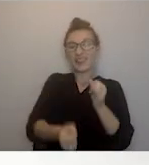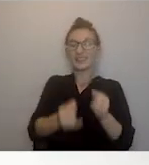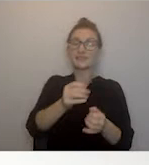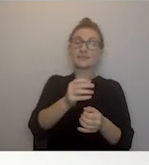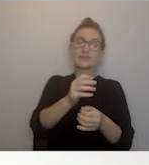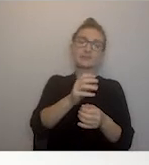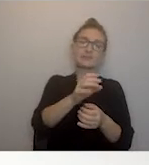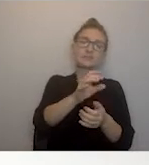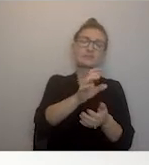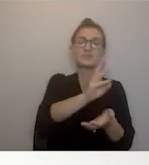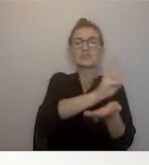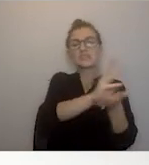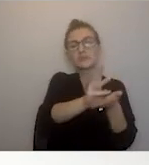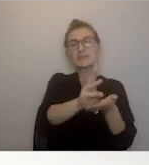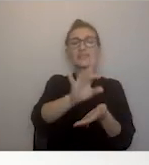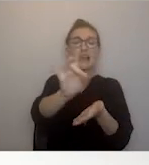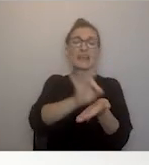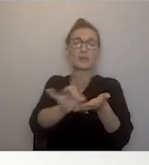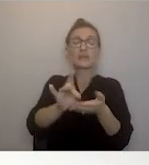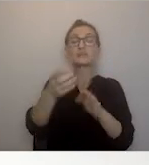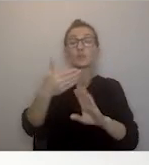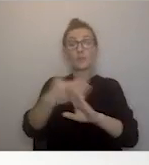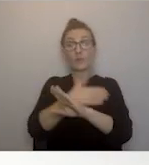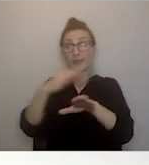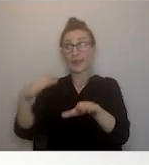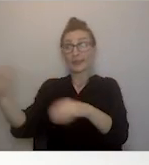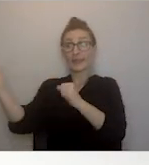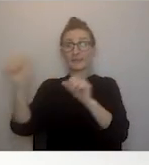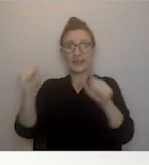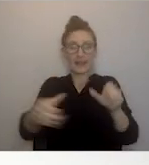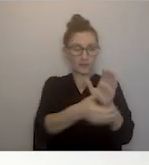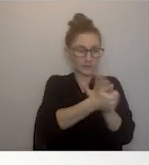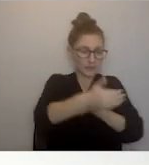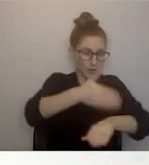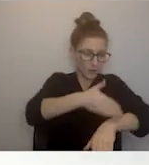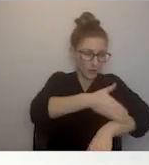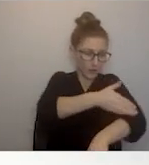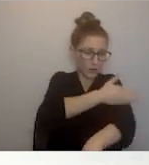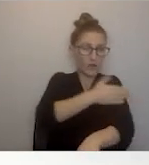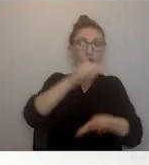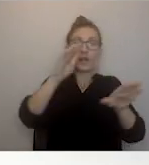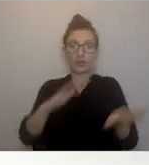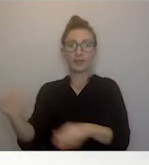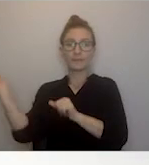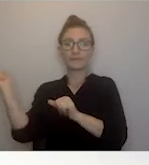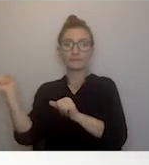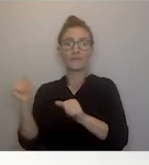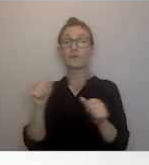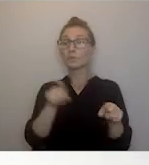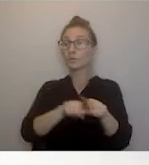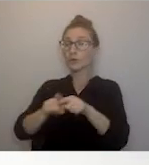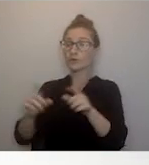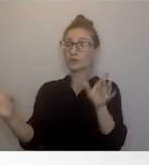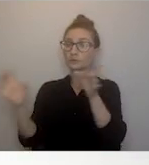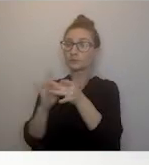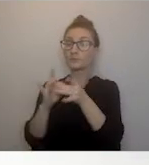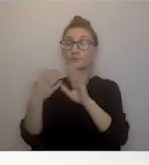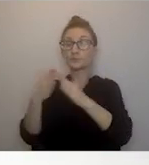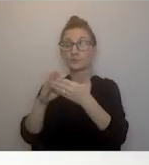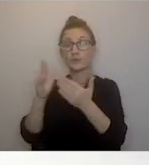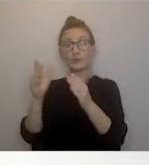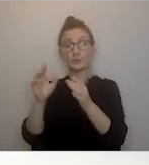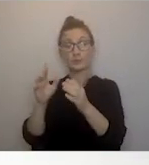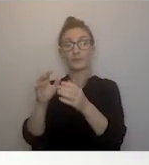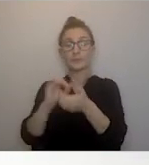in incarceration, so that when they leave, they have built some skills to take out in the community. And we like to, at the end of it, also connect them with